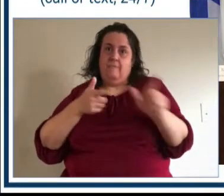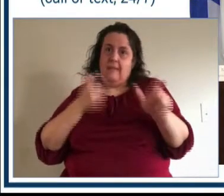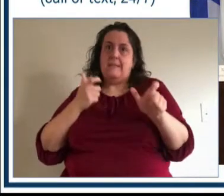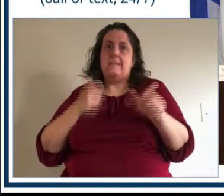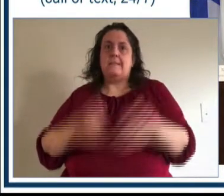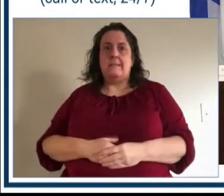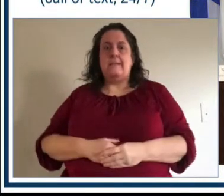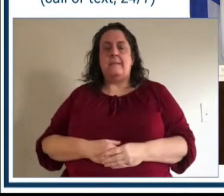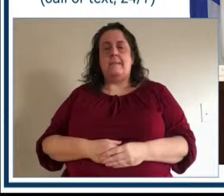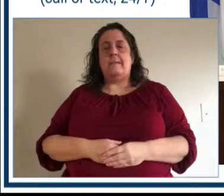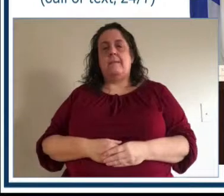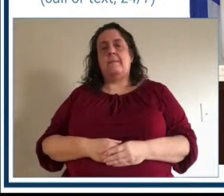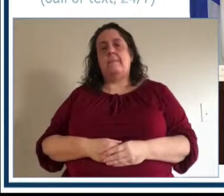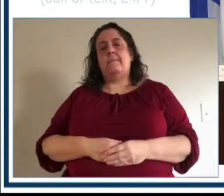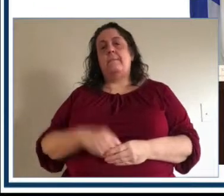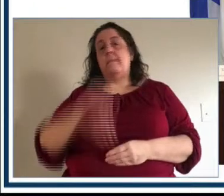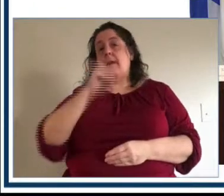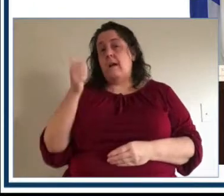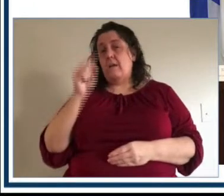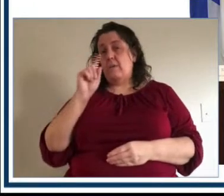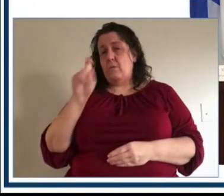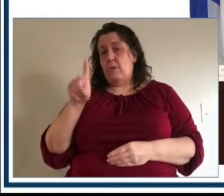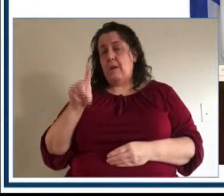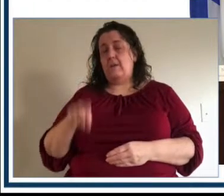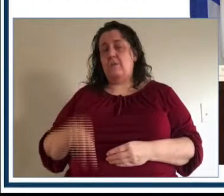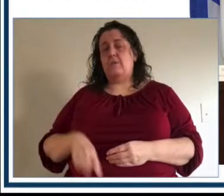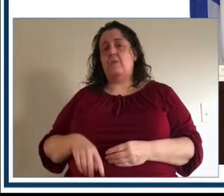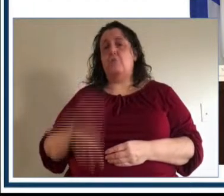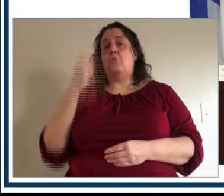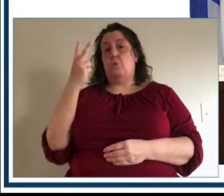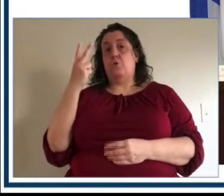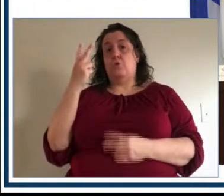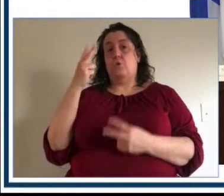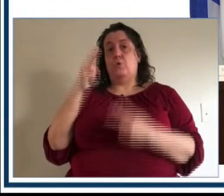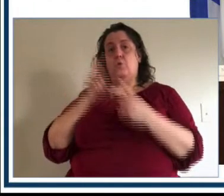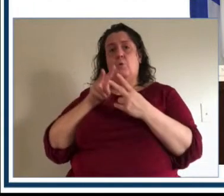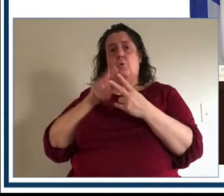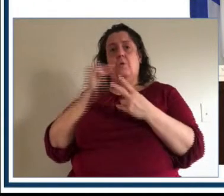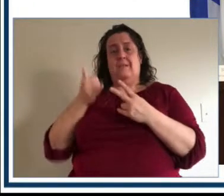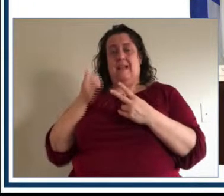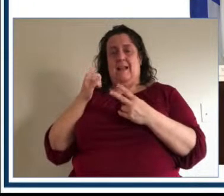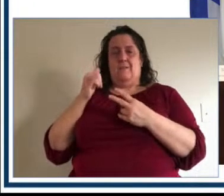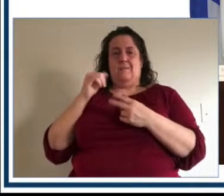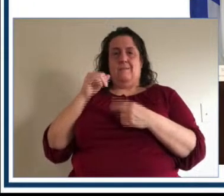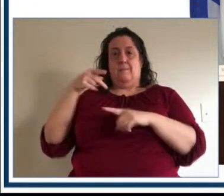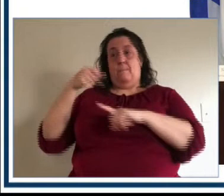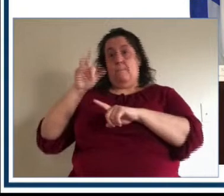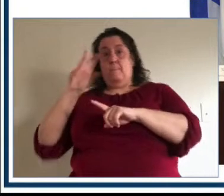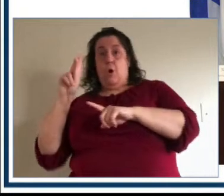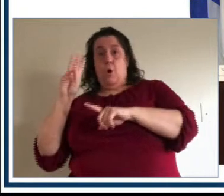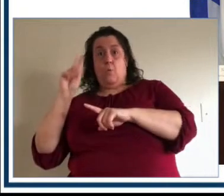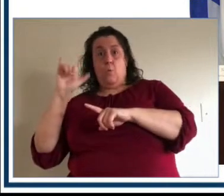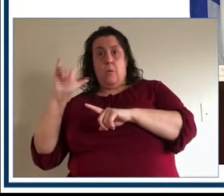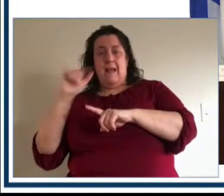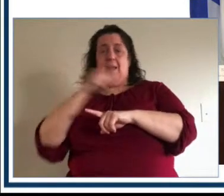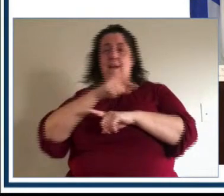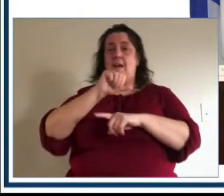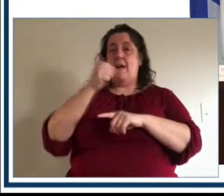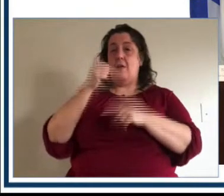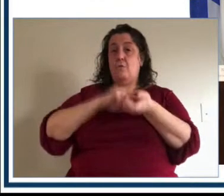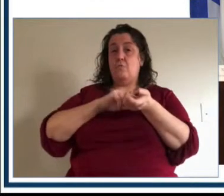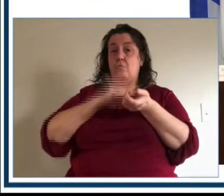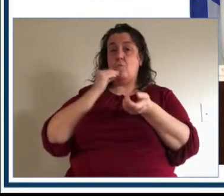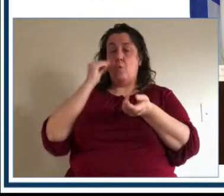And now that there's 2 outbreaks in Antigonish, with now the second at Parkland, are you anticipating more case numbers